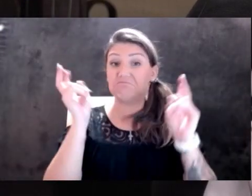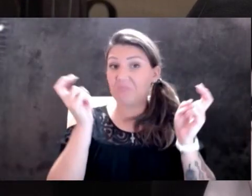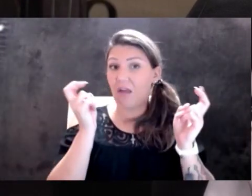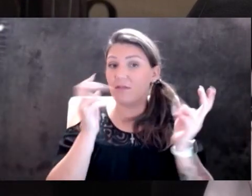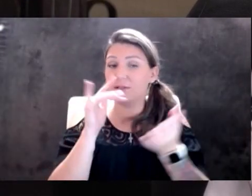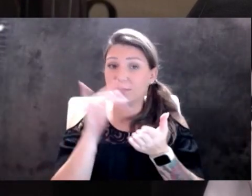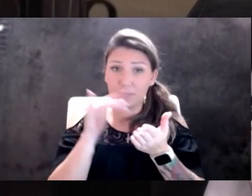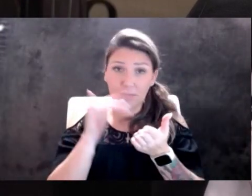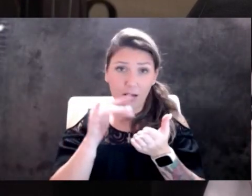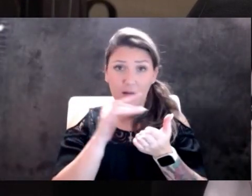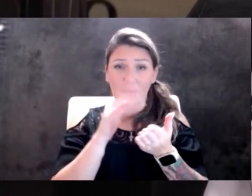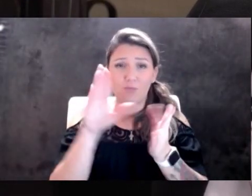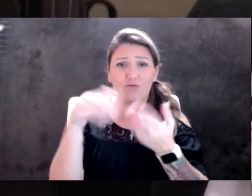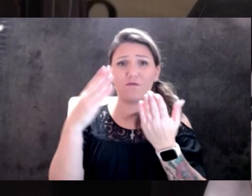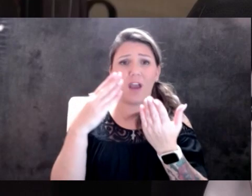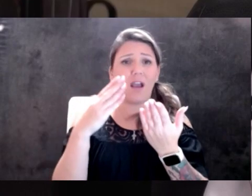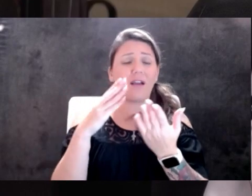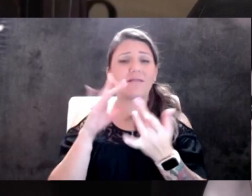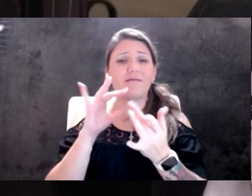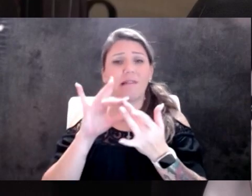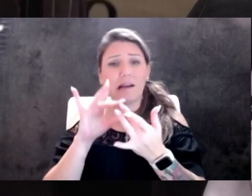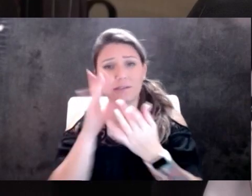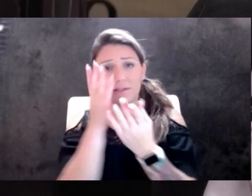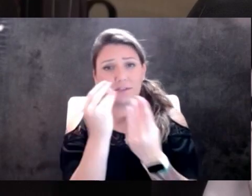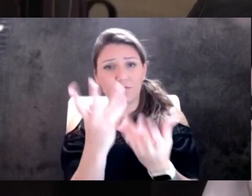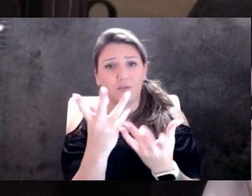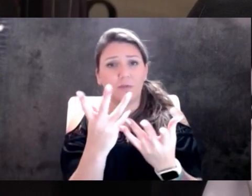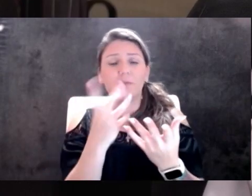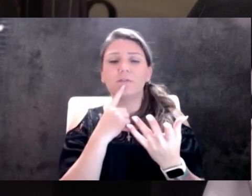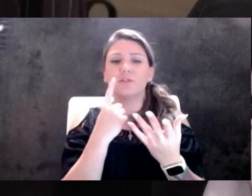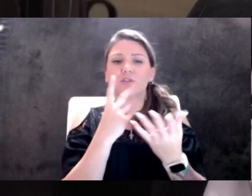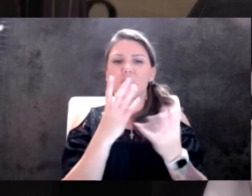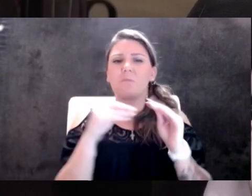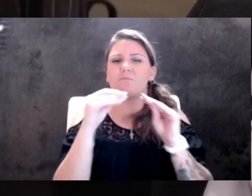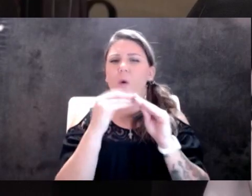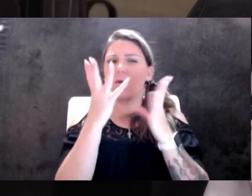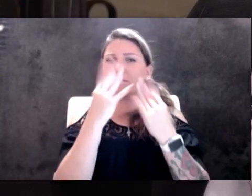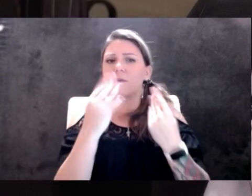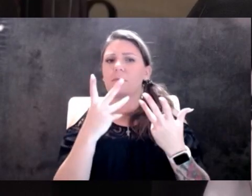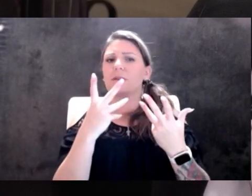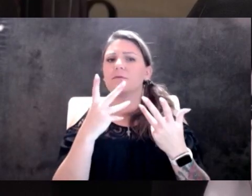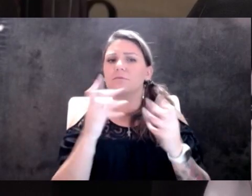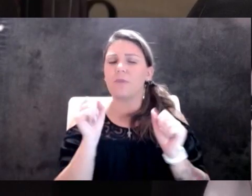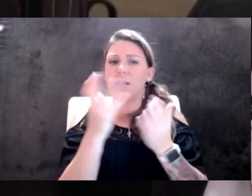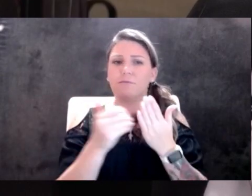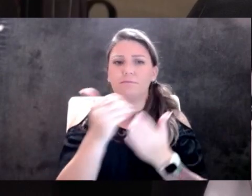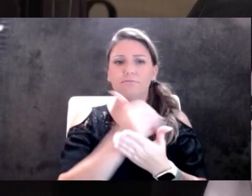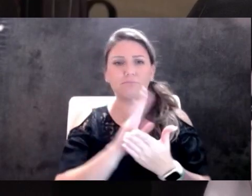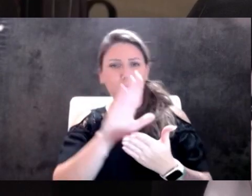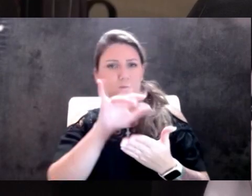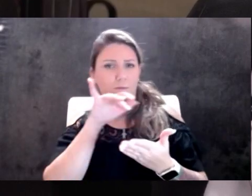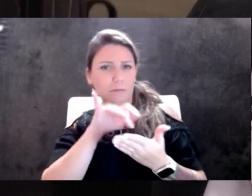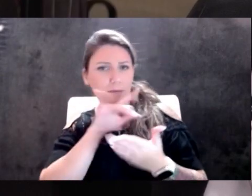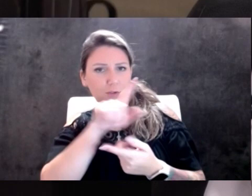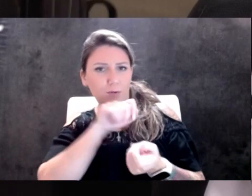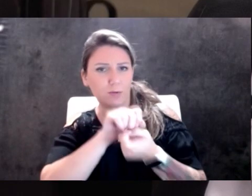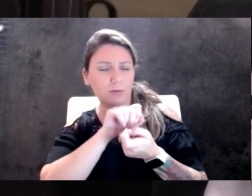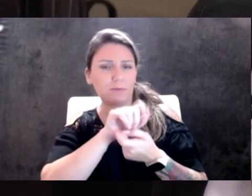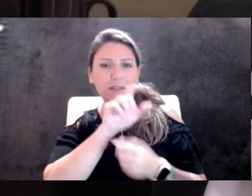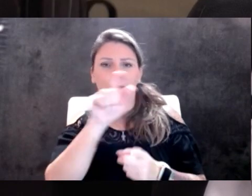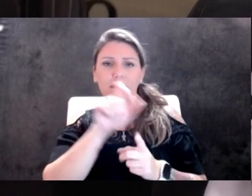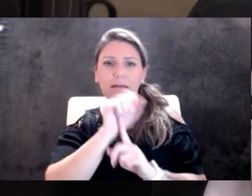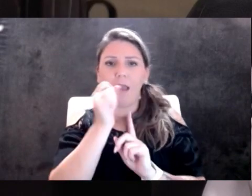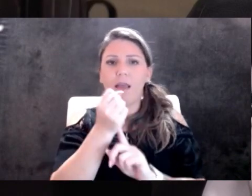contact information of who you can contact to get more information about the study, to look at your specific case, about